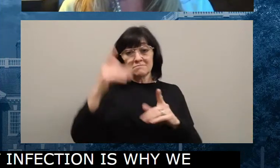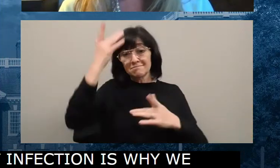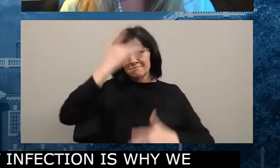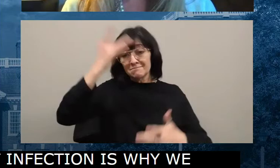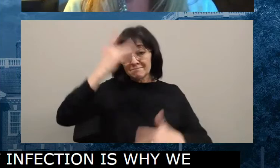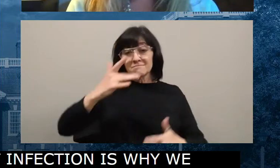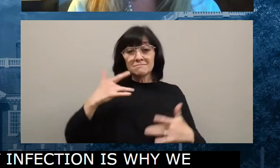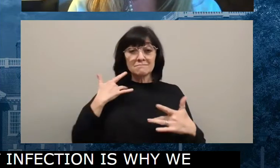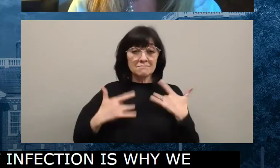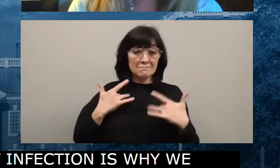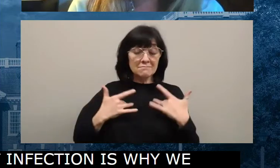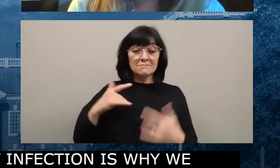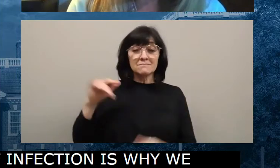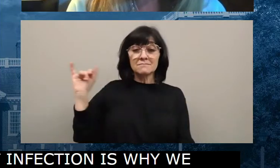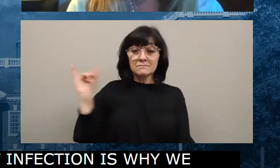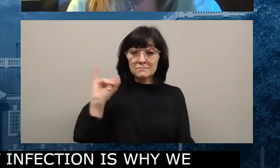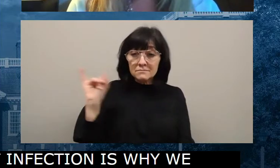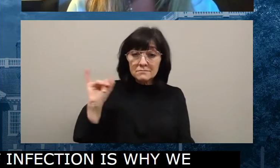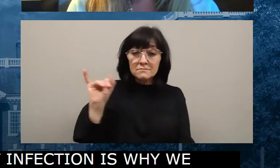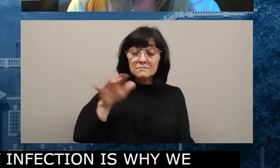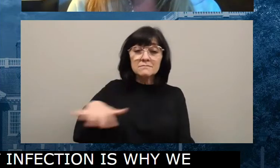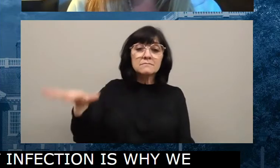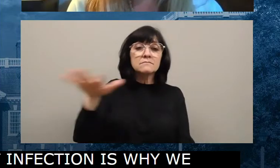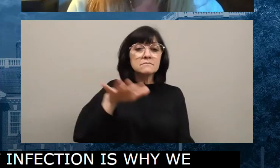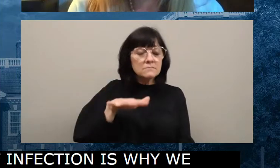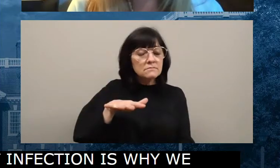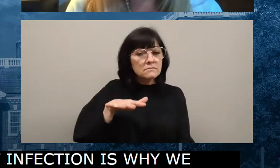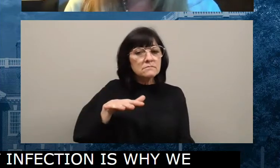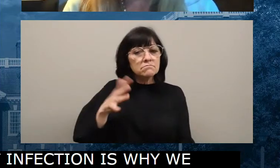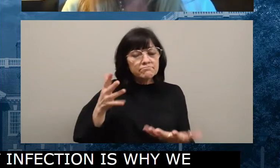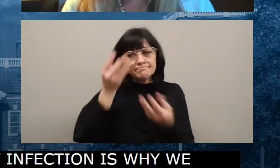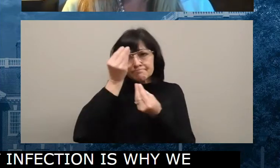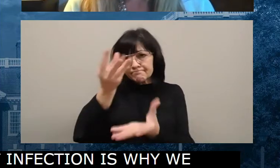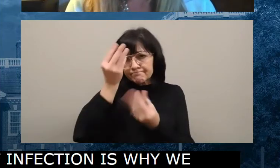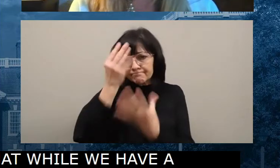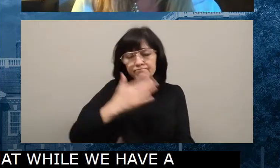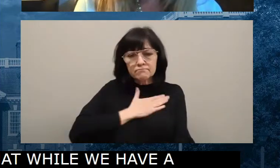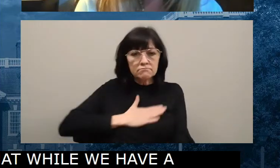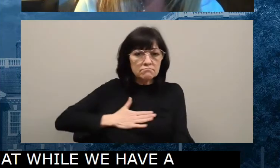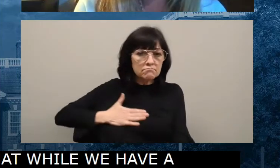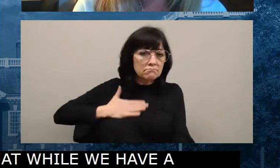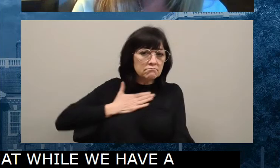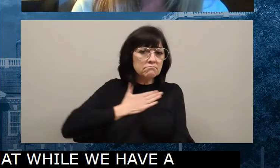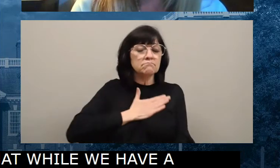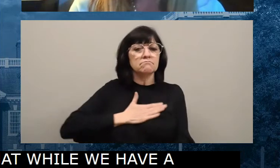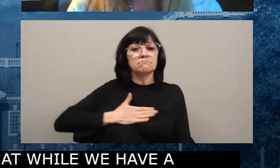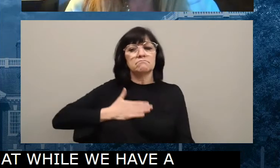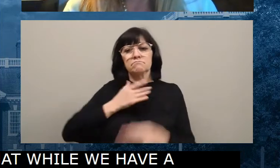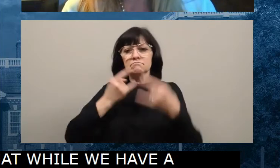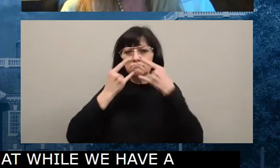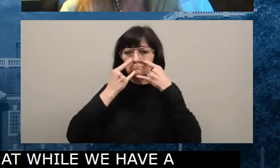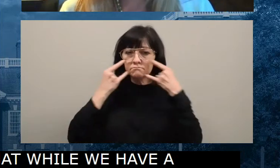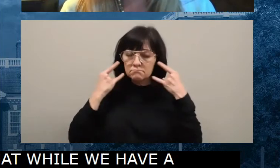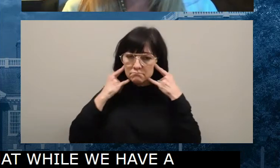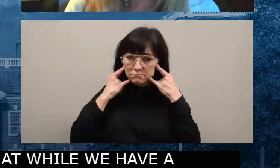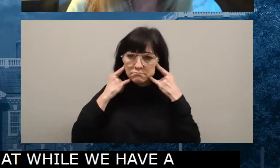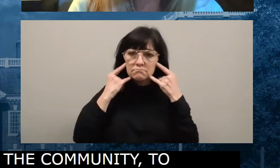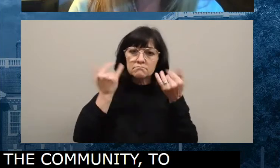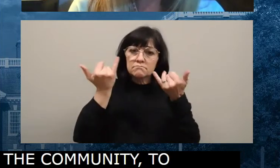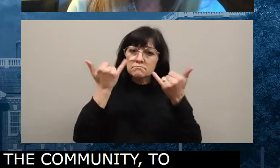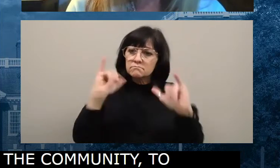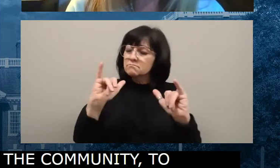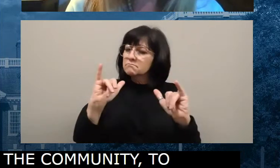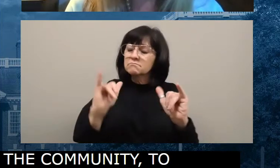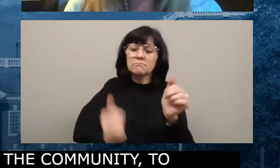with public health precautions like wearing masks in public. It continues to be the most important